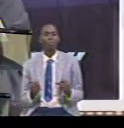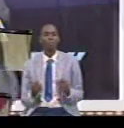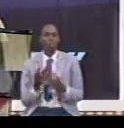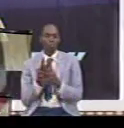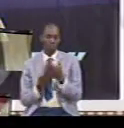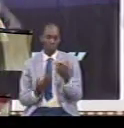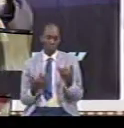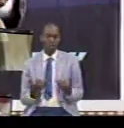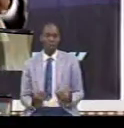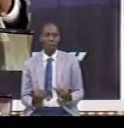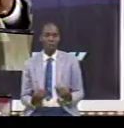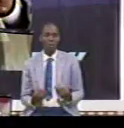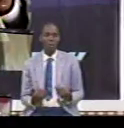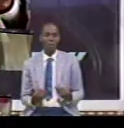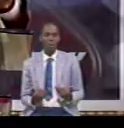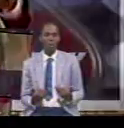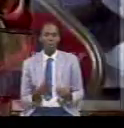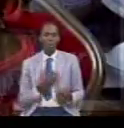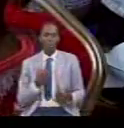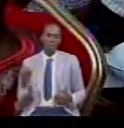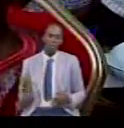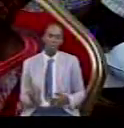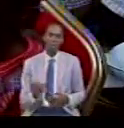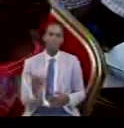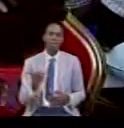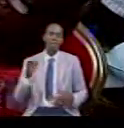both now.